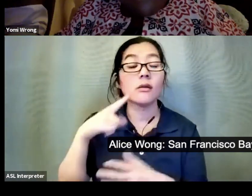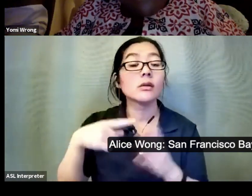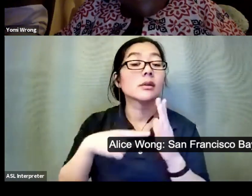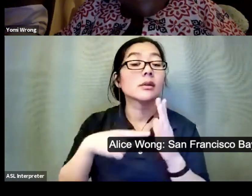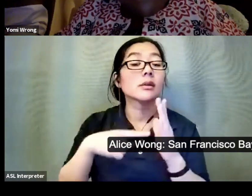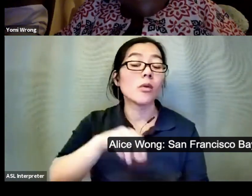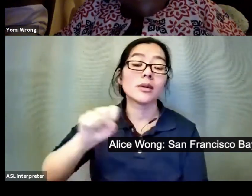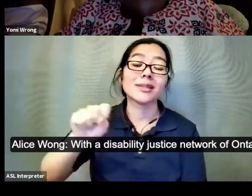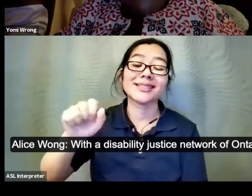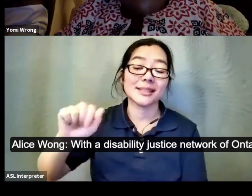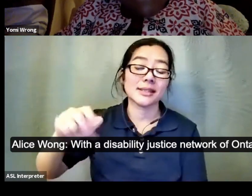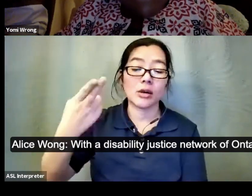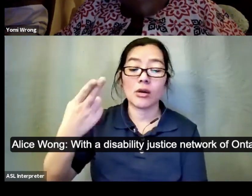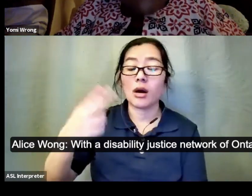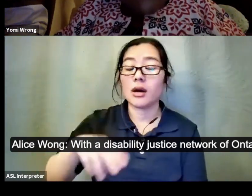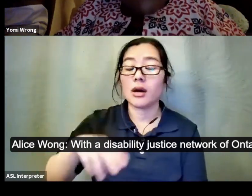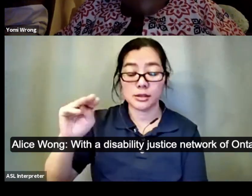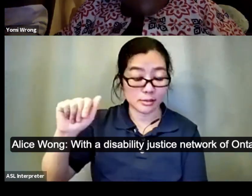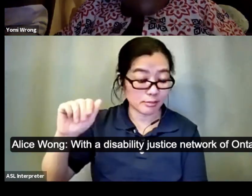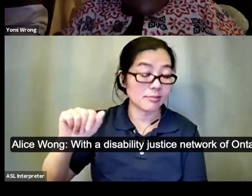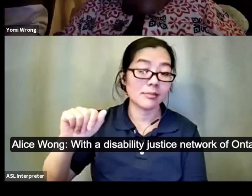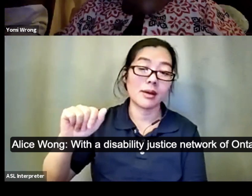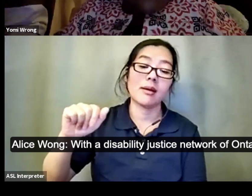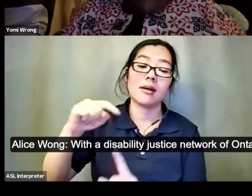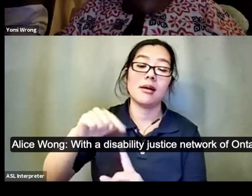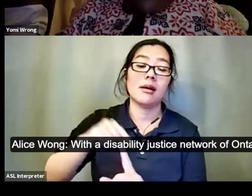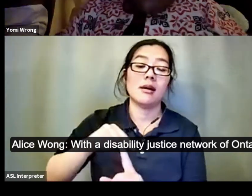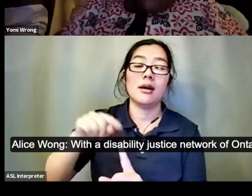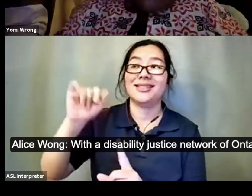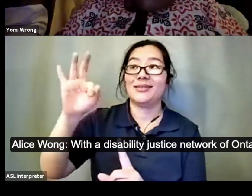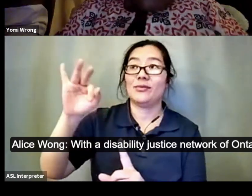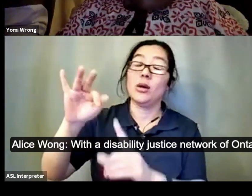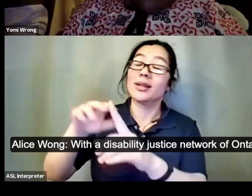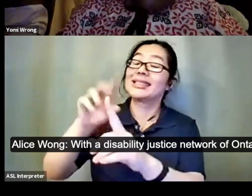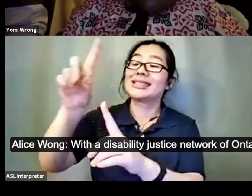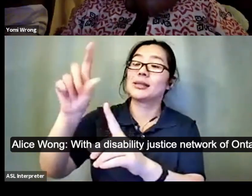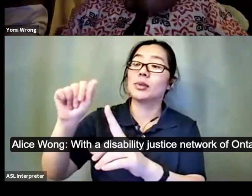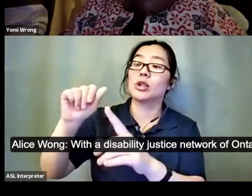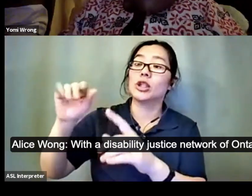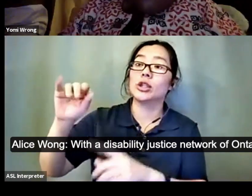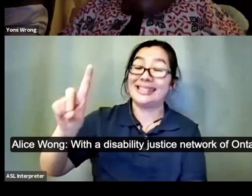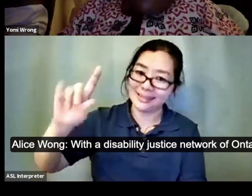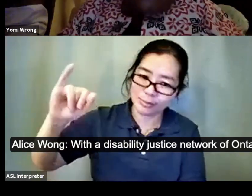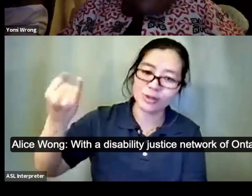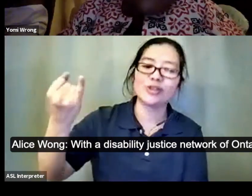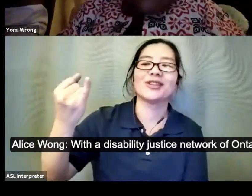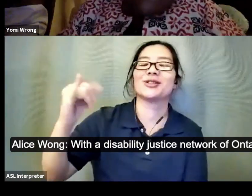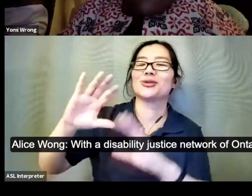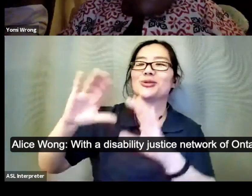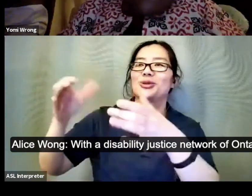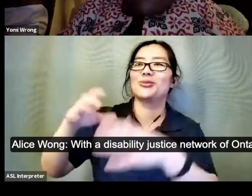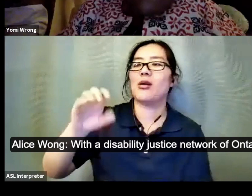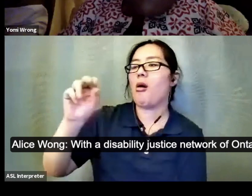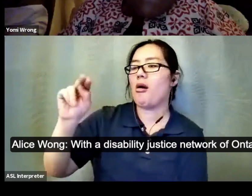Jama, from the Disability Justice Network of Ontario, is doing very exciting work. And